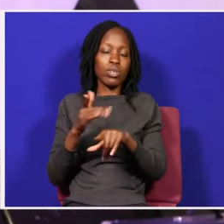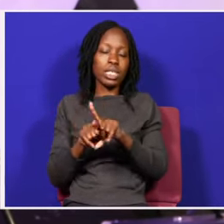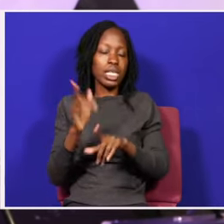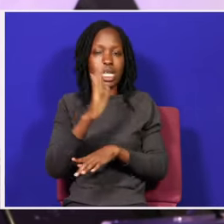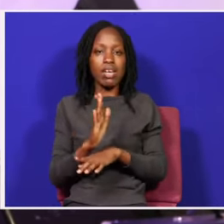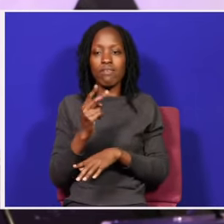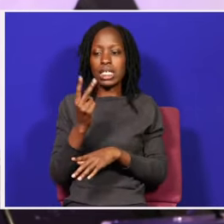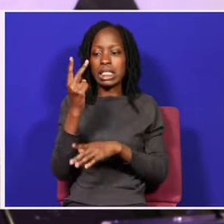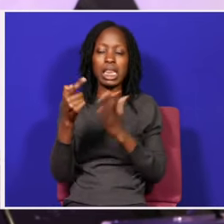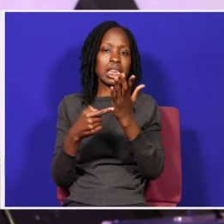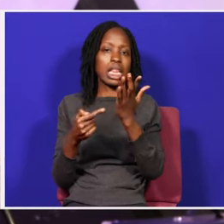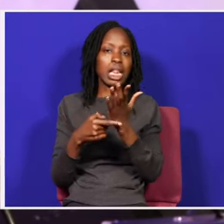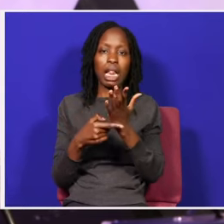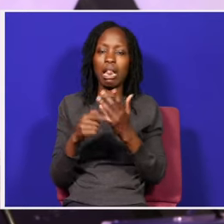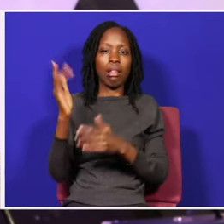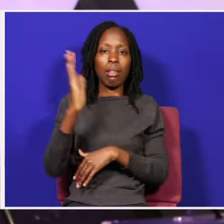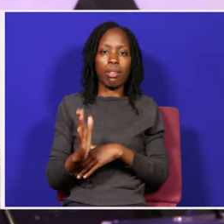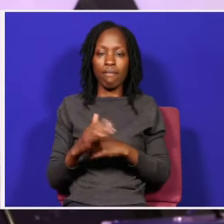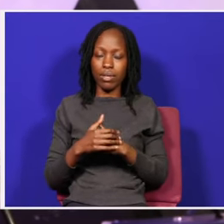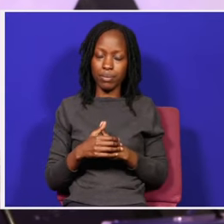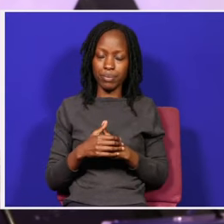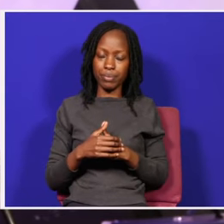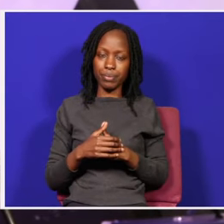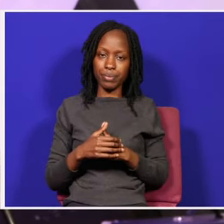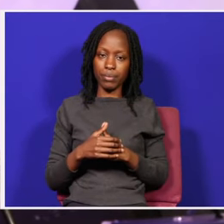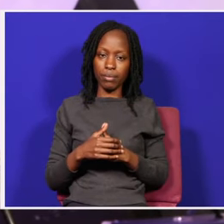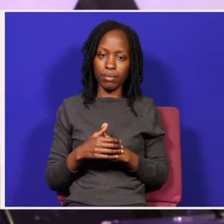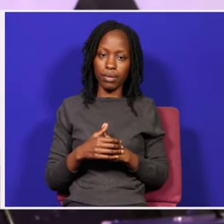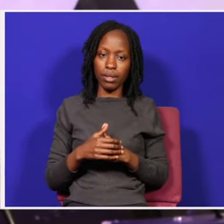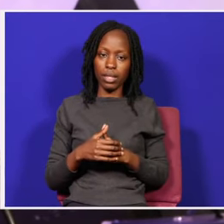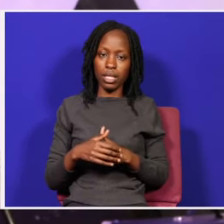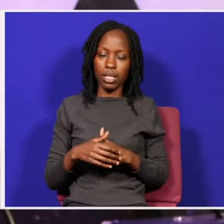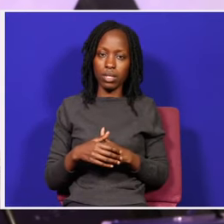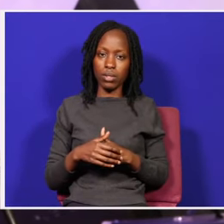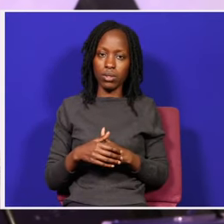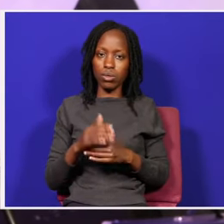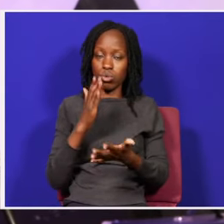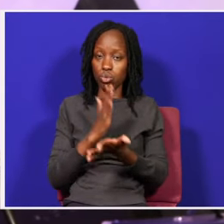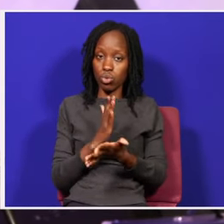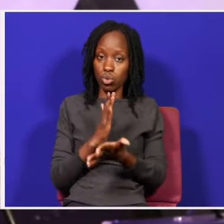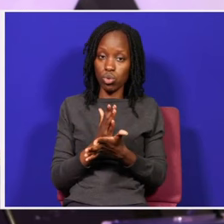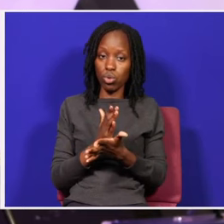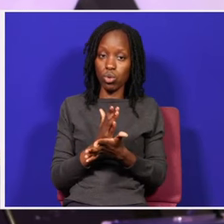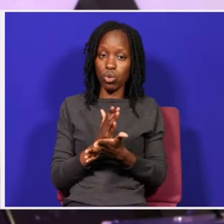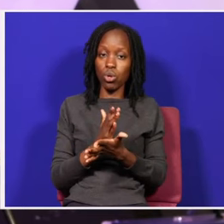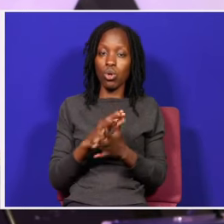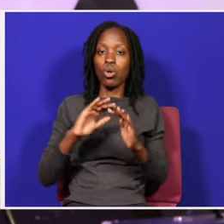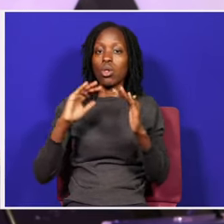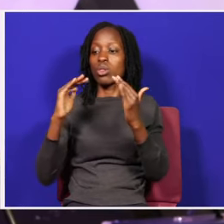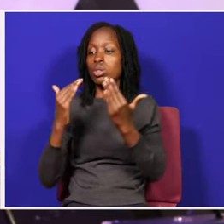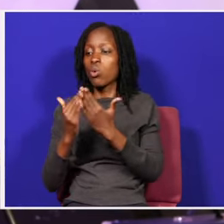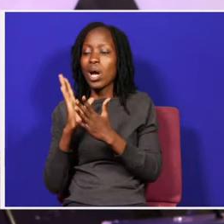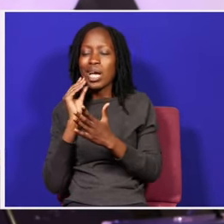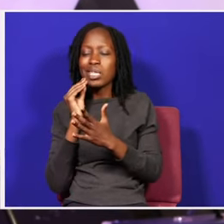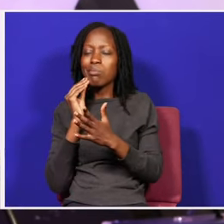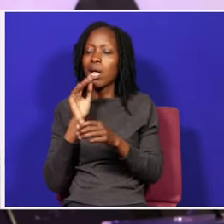this in decades of our experiences here on the earth. And despite the fact that the world was experiencing so